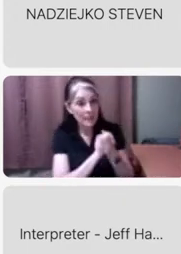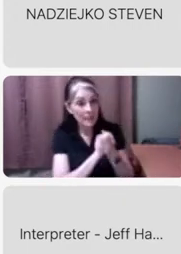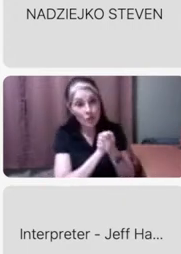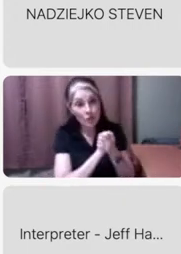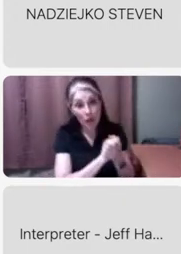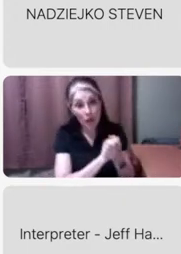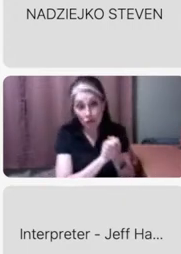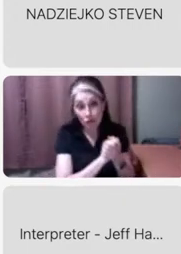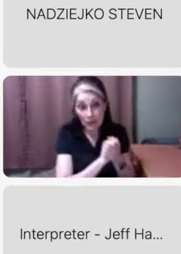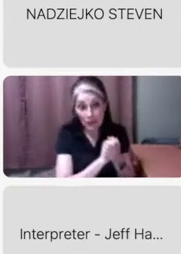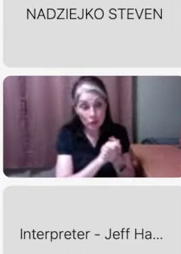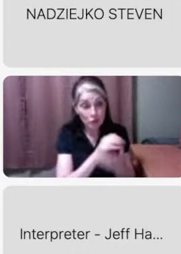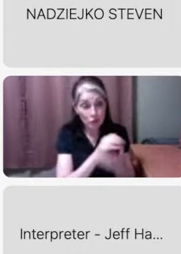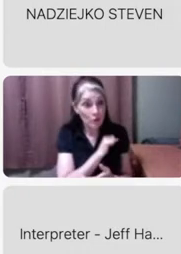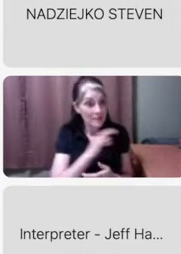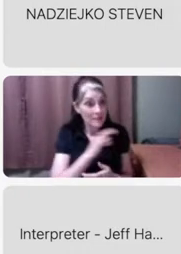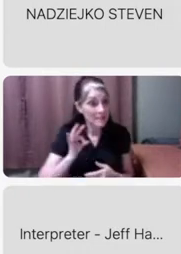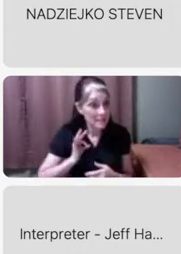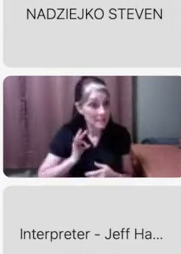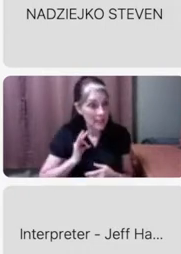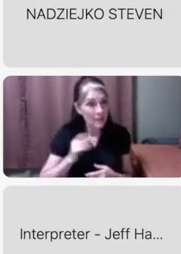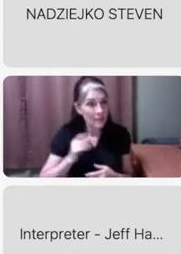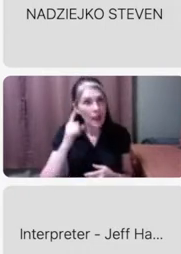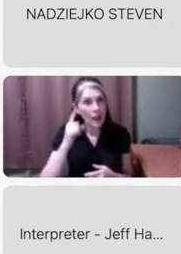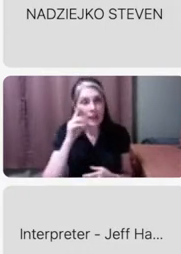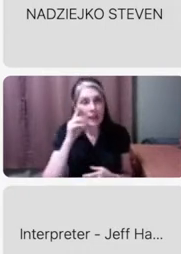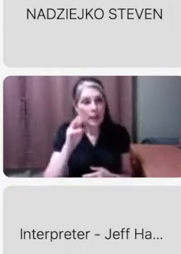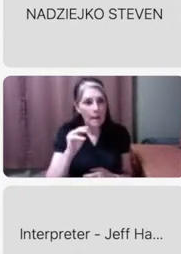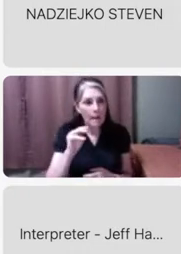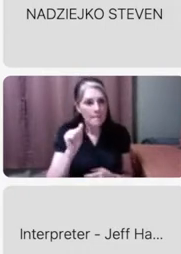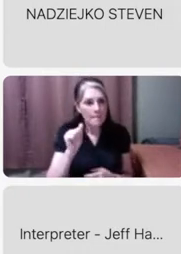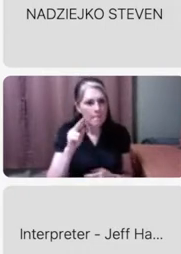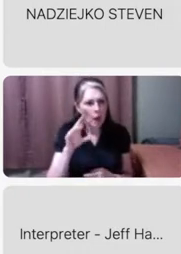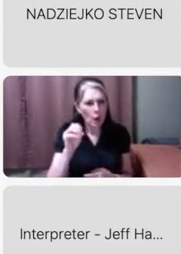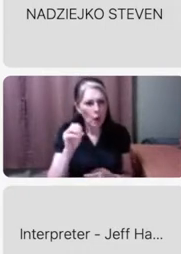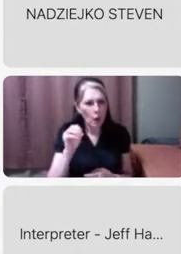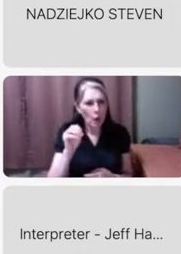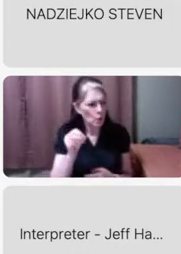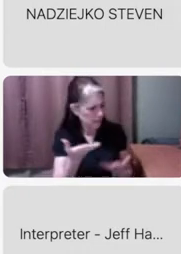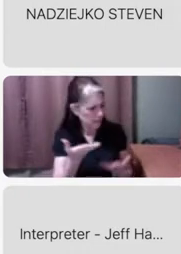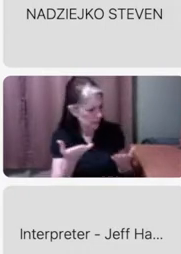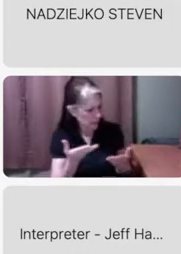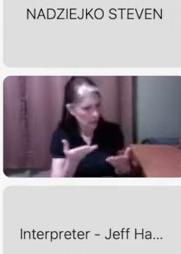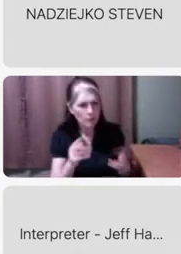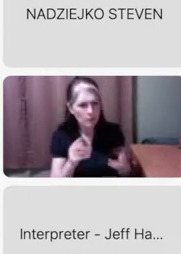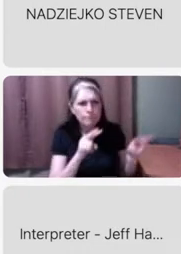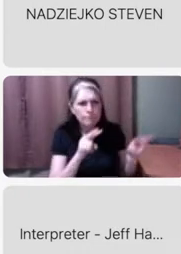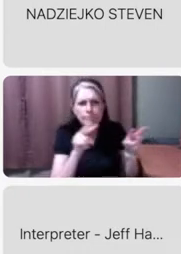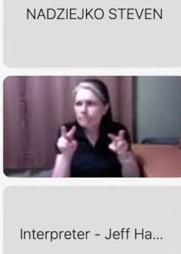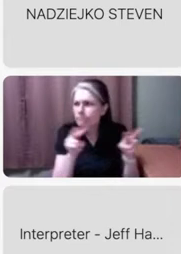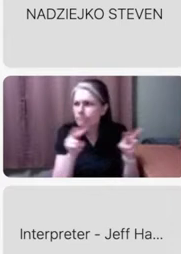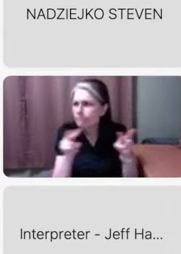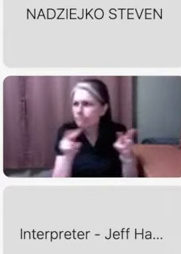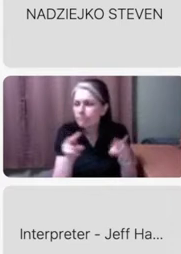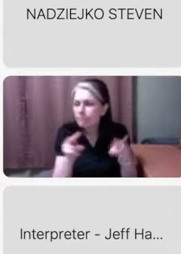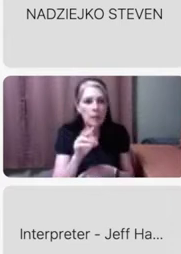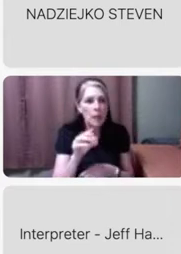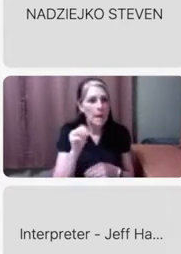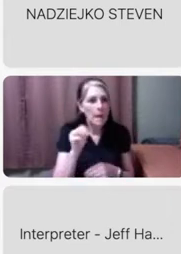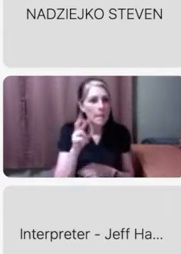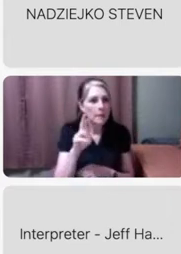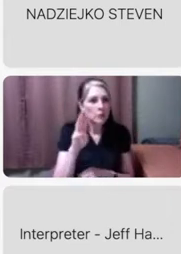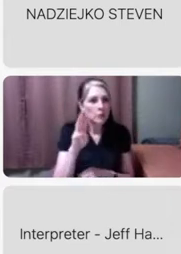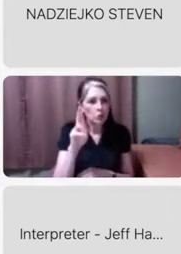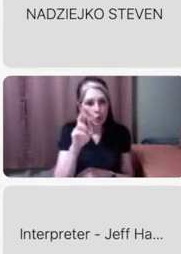staff i think mark i think i saw marcos here somewhere because marco's around where's mr reese there he is he's so tall you can't see